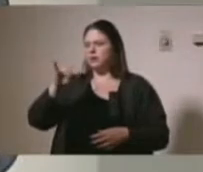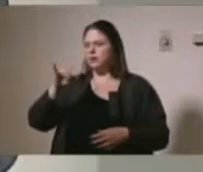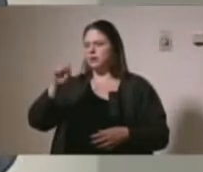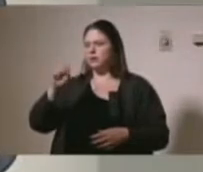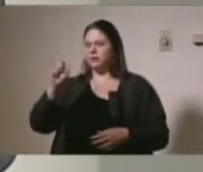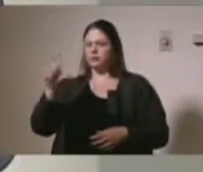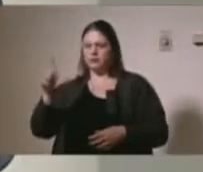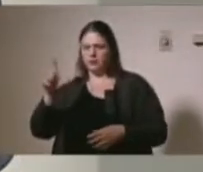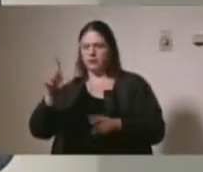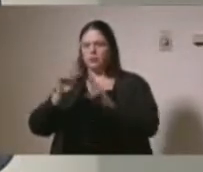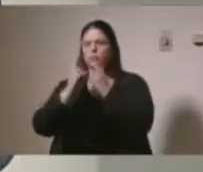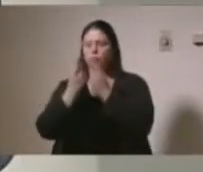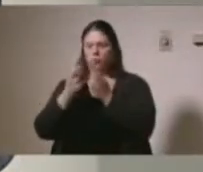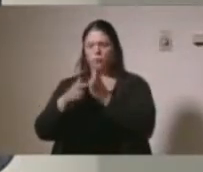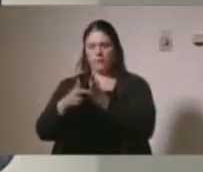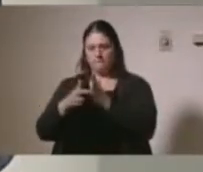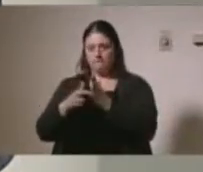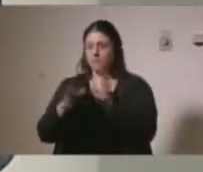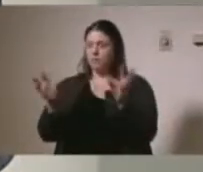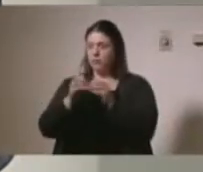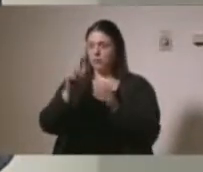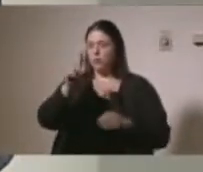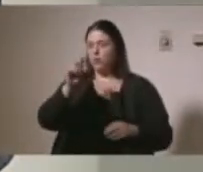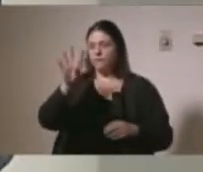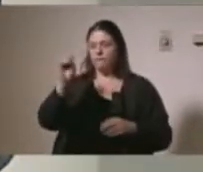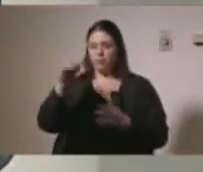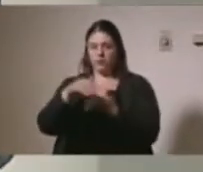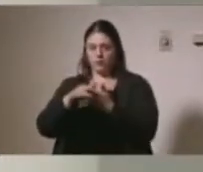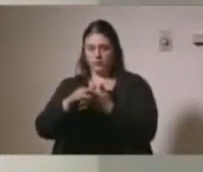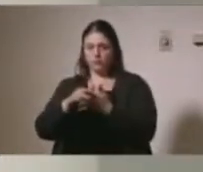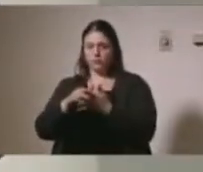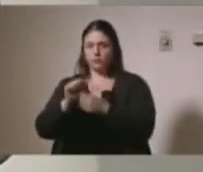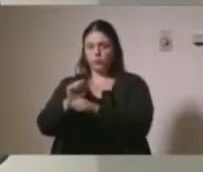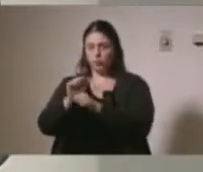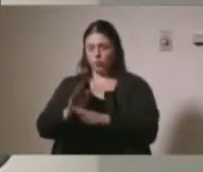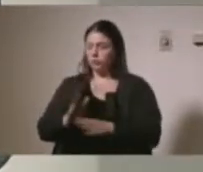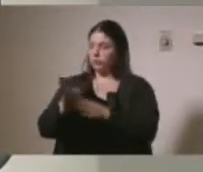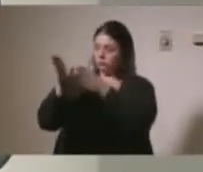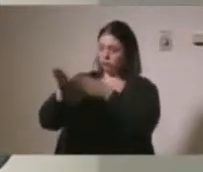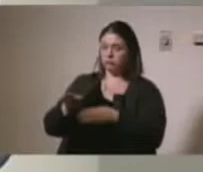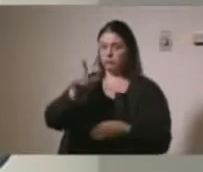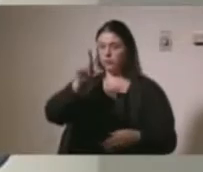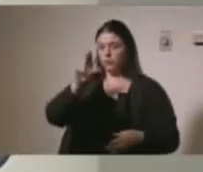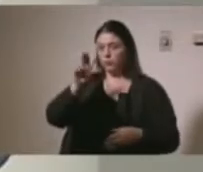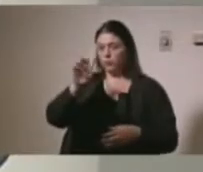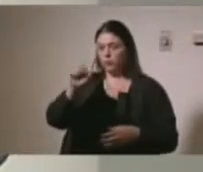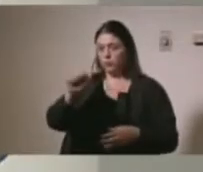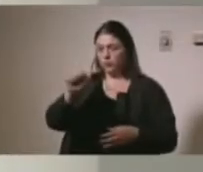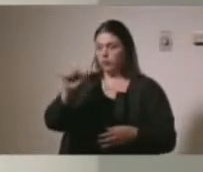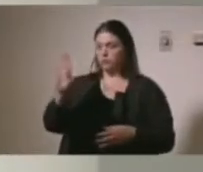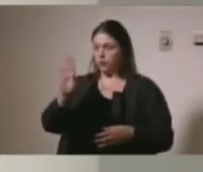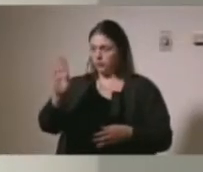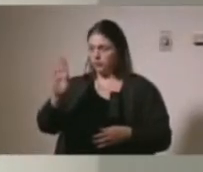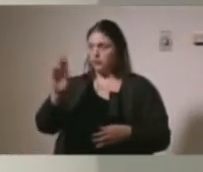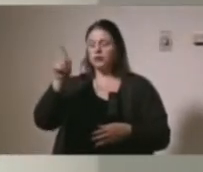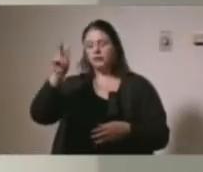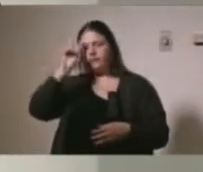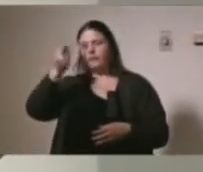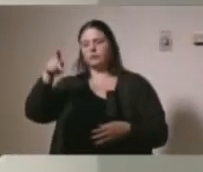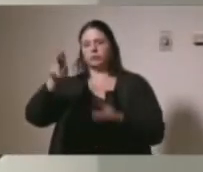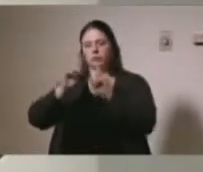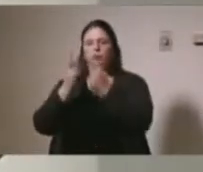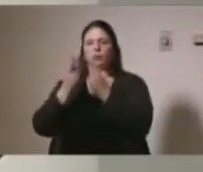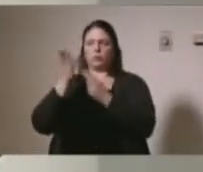SLP-CISL union represents 140,000 workers, and Brother Luca Burgalassi is the vice president of the union